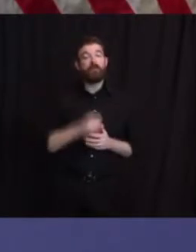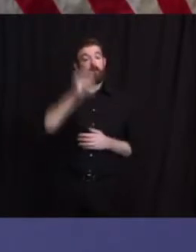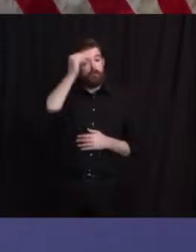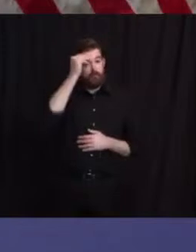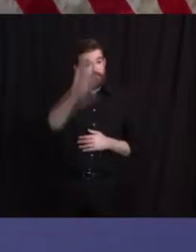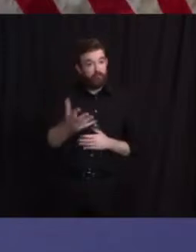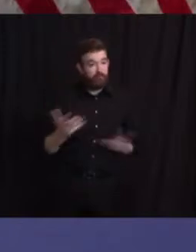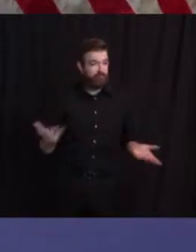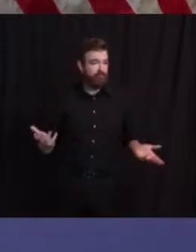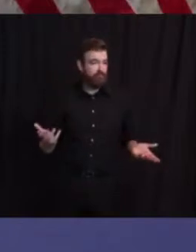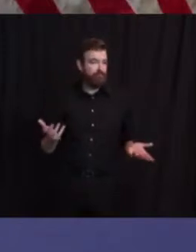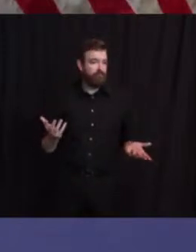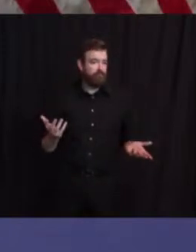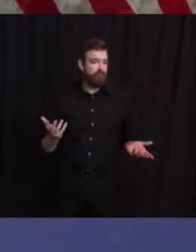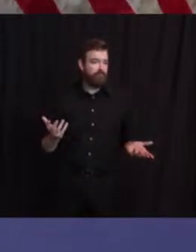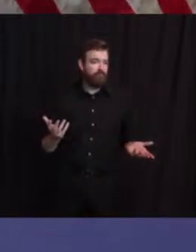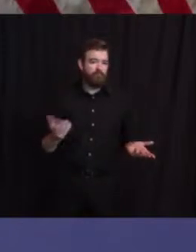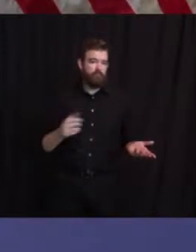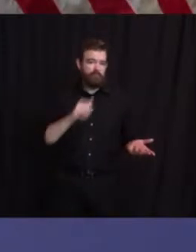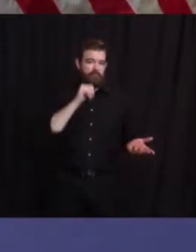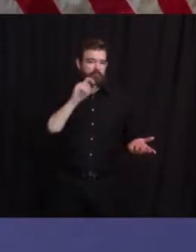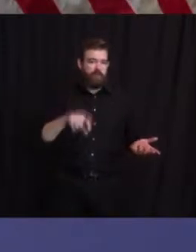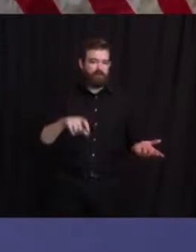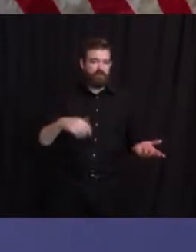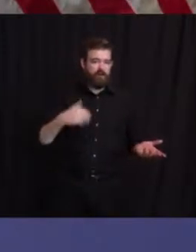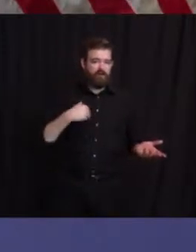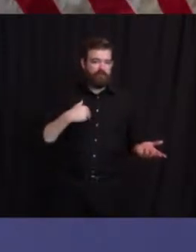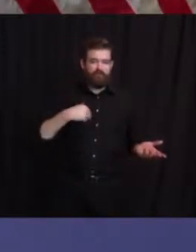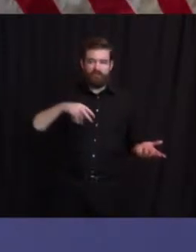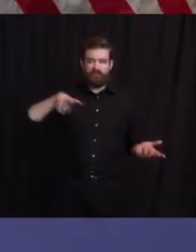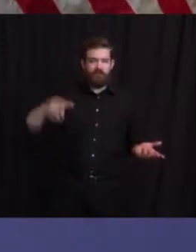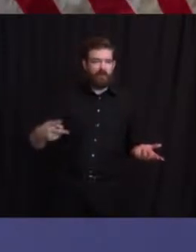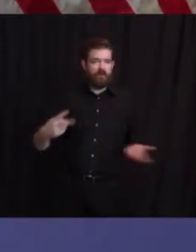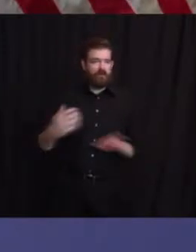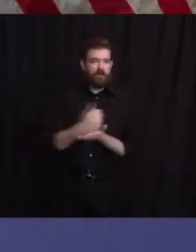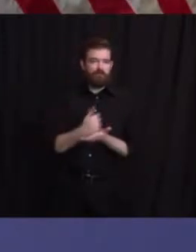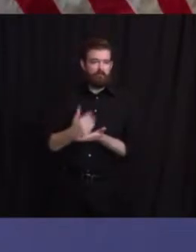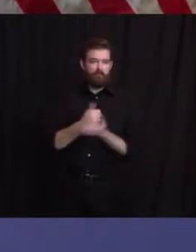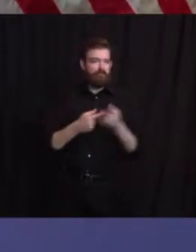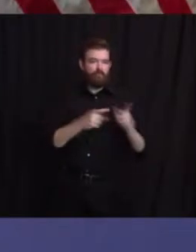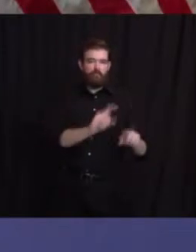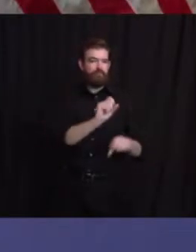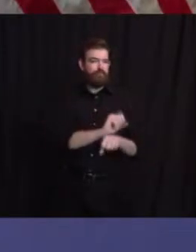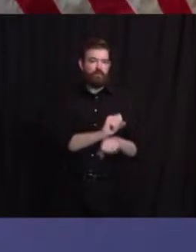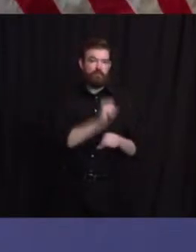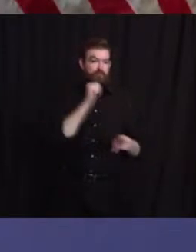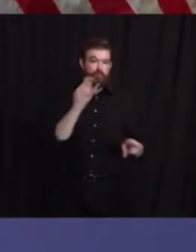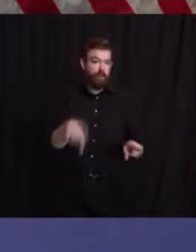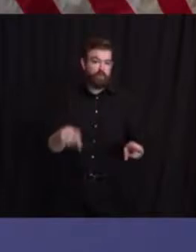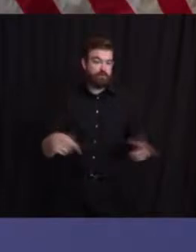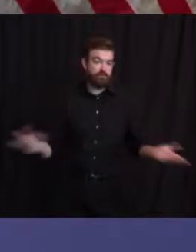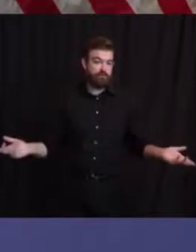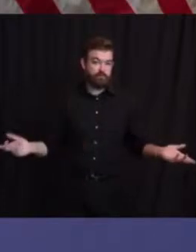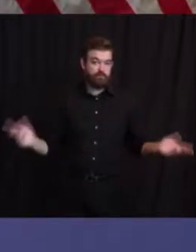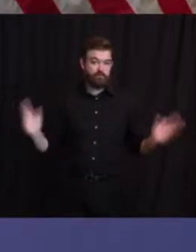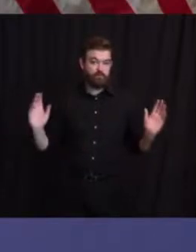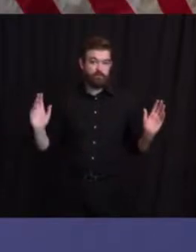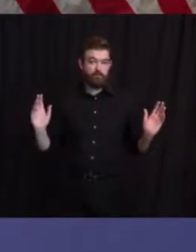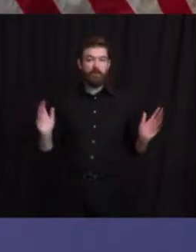You're not supposed to have another source of income. That's just as a general matter. We'll leave it there. Thank you. Do you have anything, sir? Yeah, just